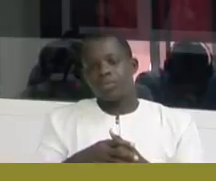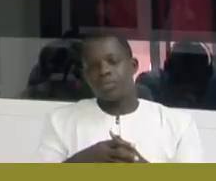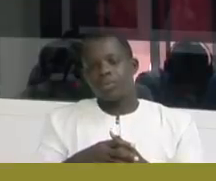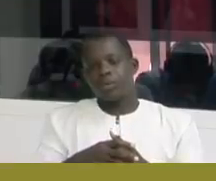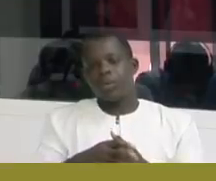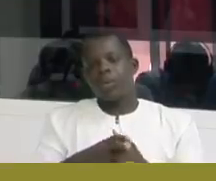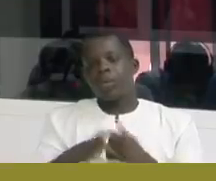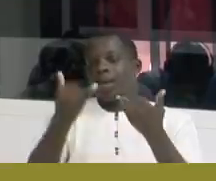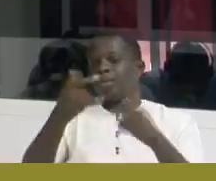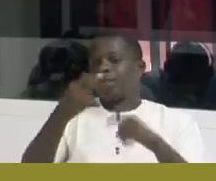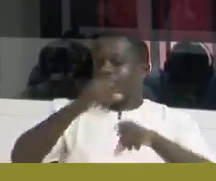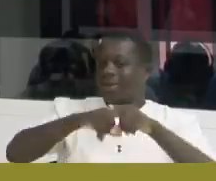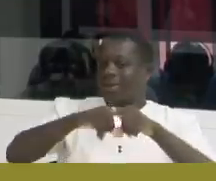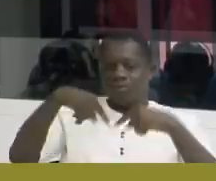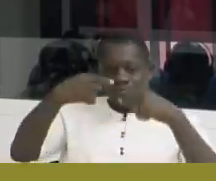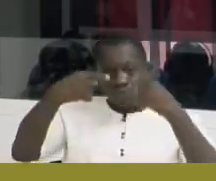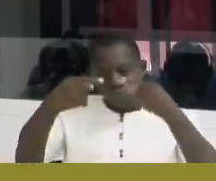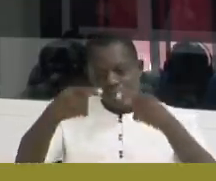near,